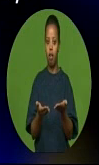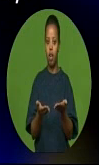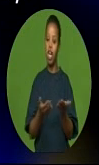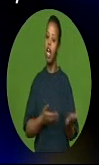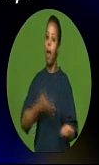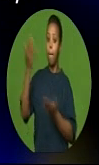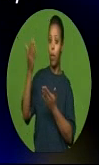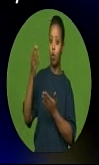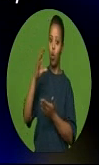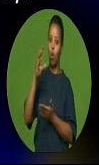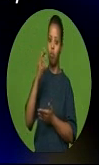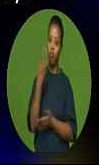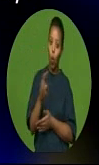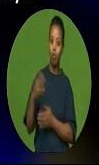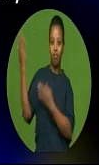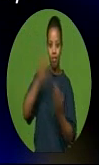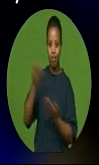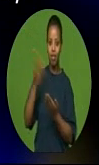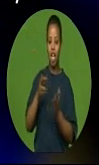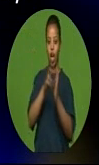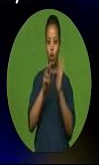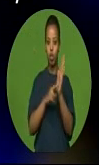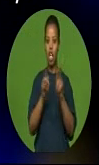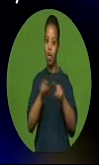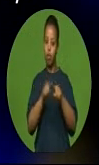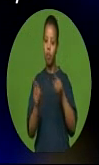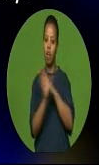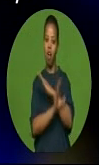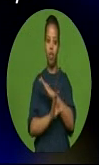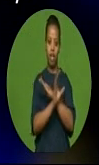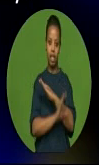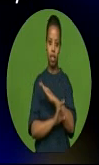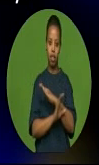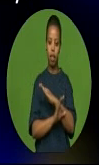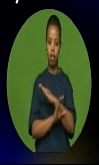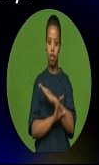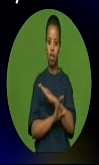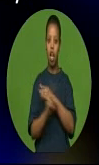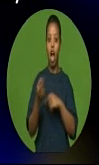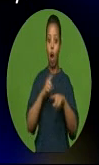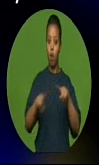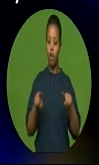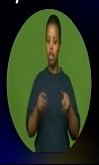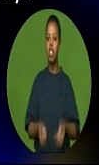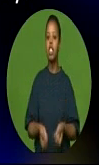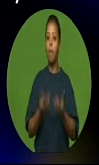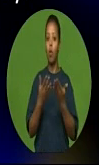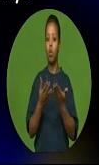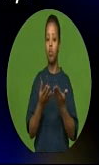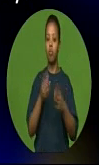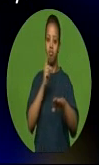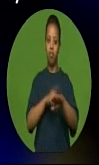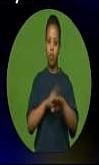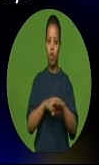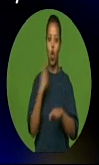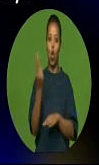import or export regulations in certain countries. However, the most commonly